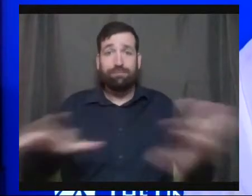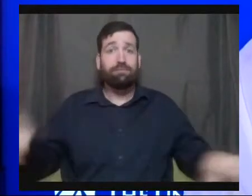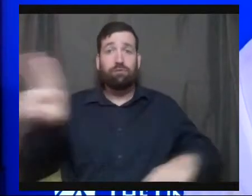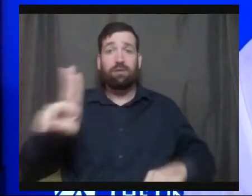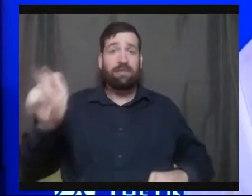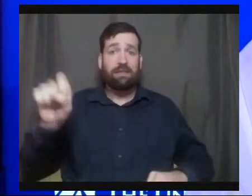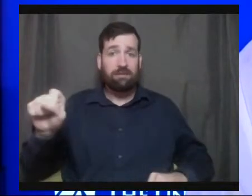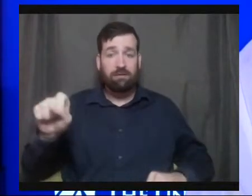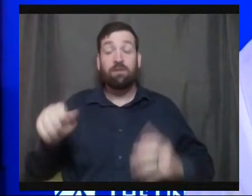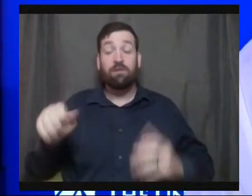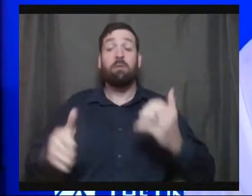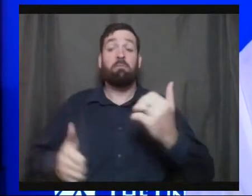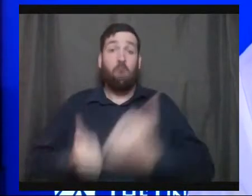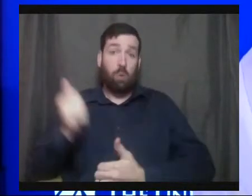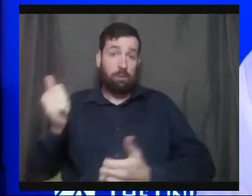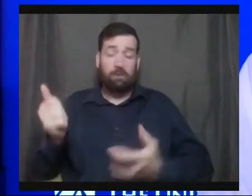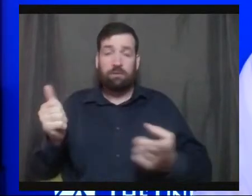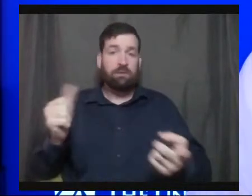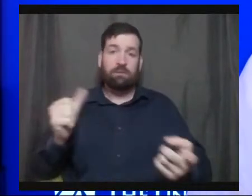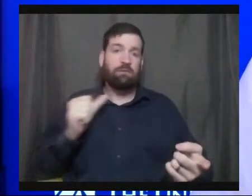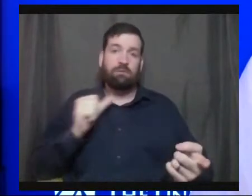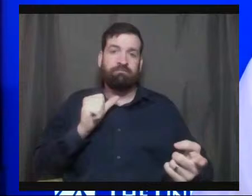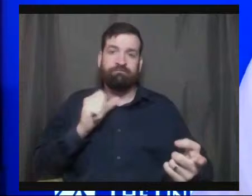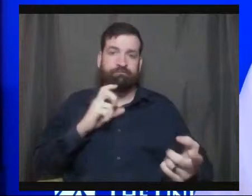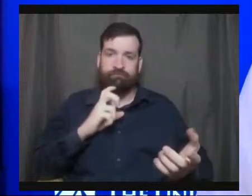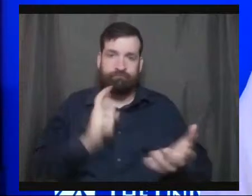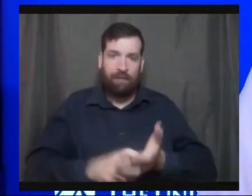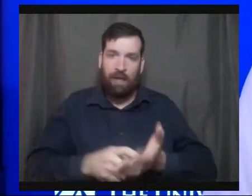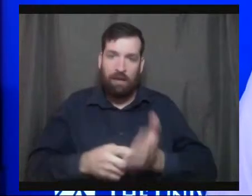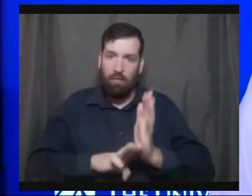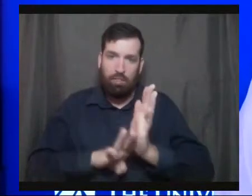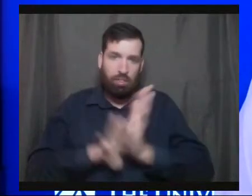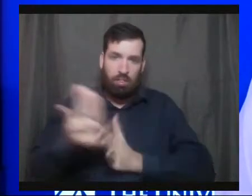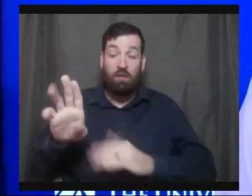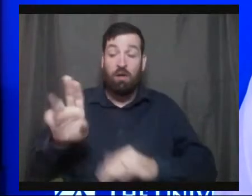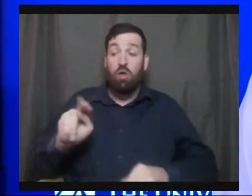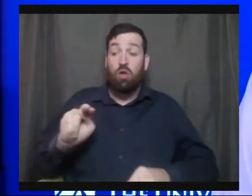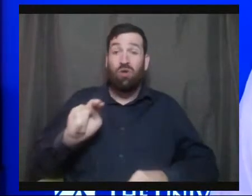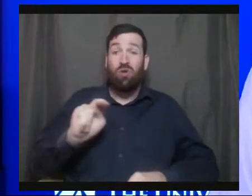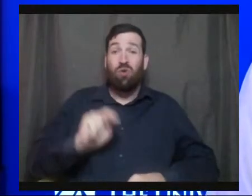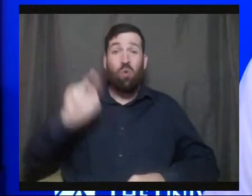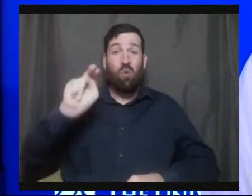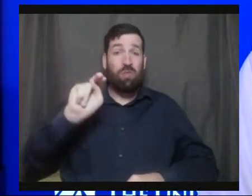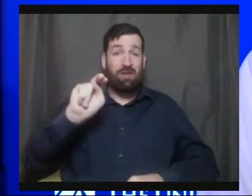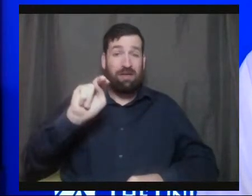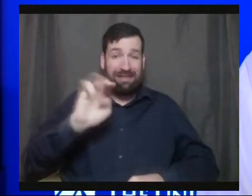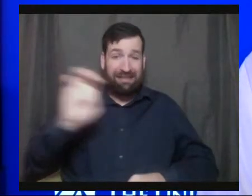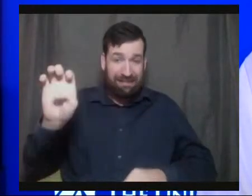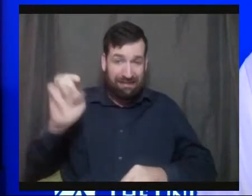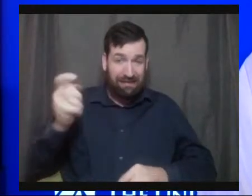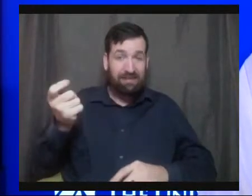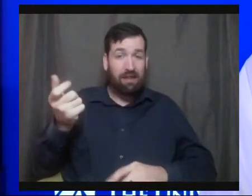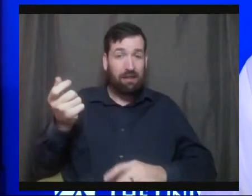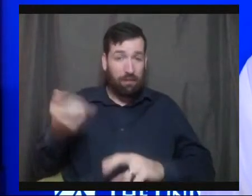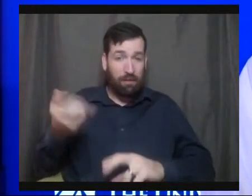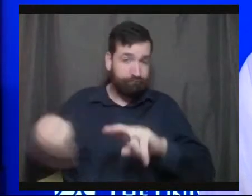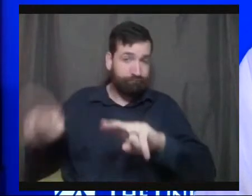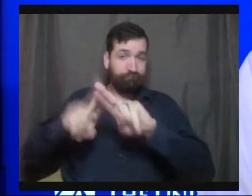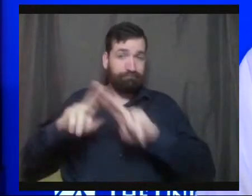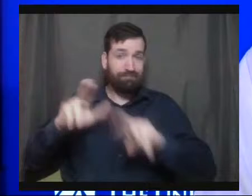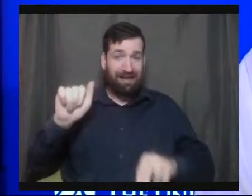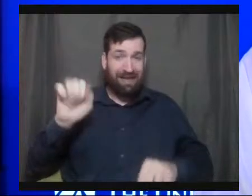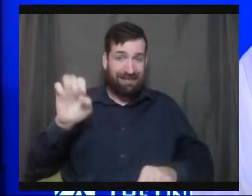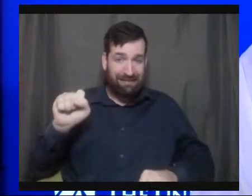we haven't seen a large uptick in cases. I think in the Northeast, they are starting to have a little bit of uptick in cases, but we really just need to wait and